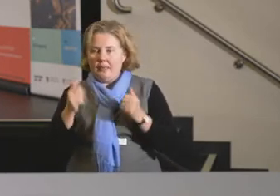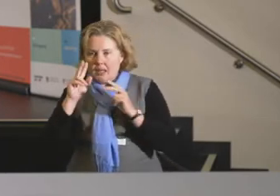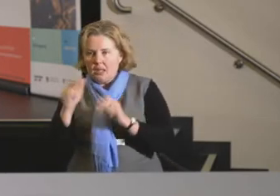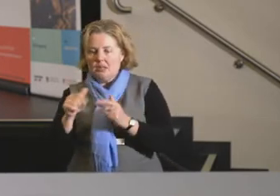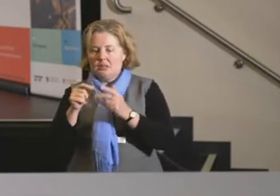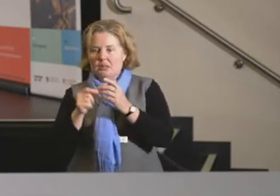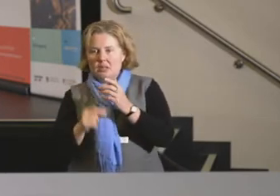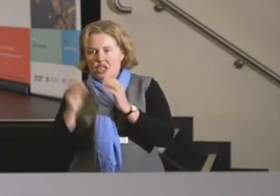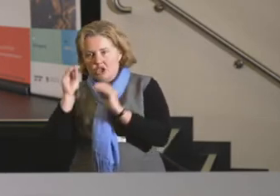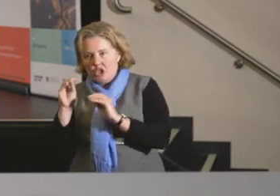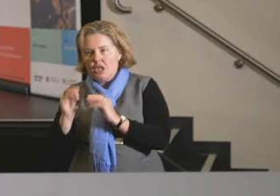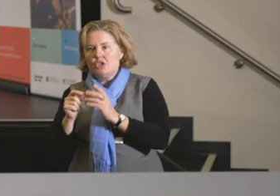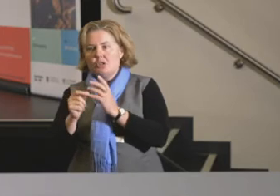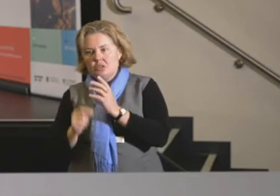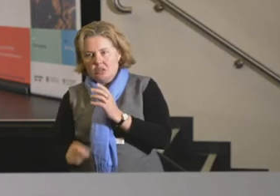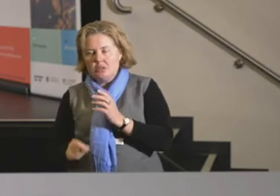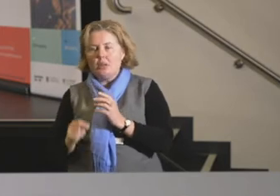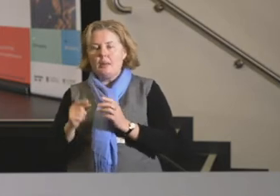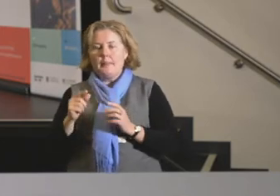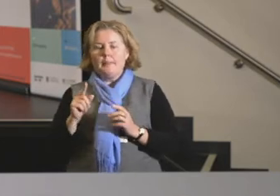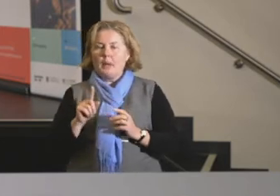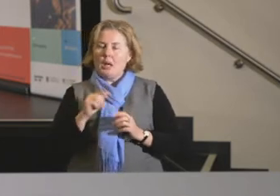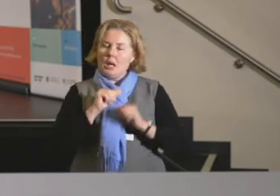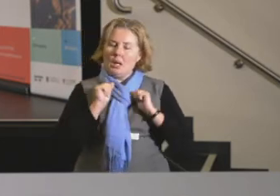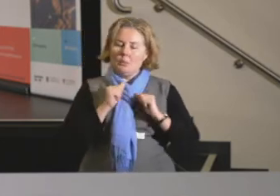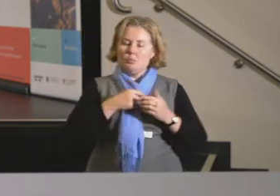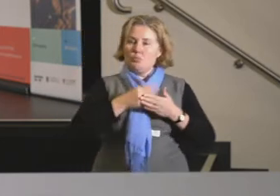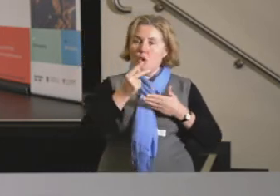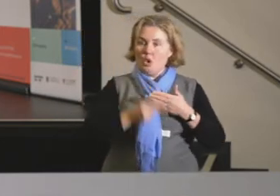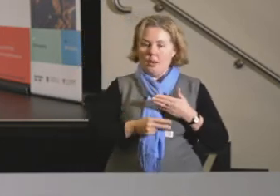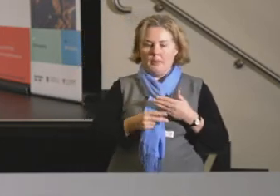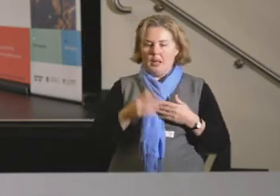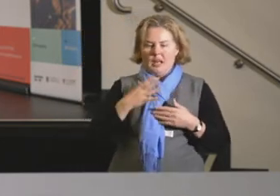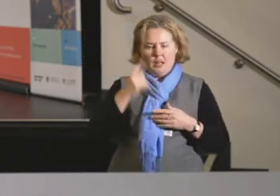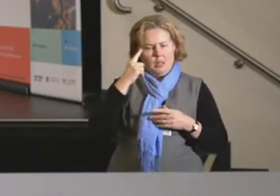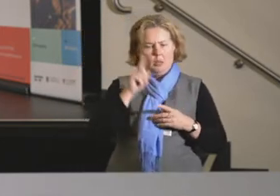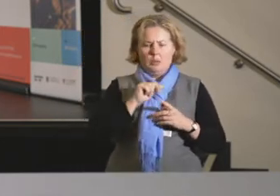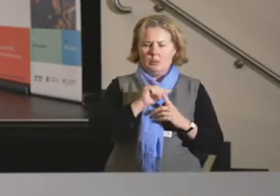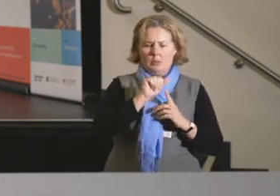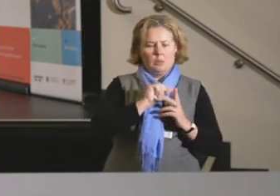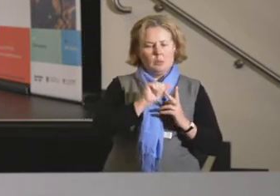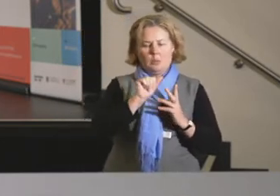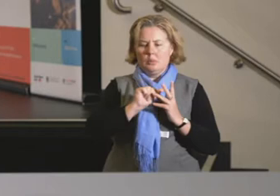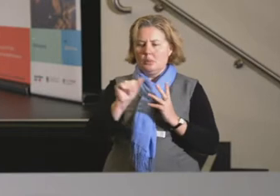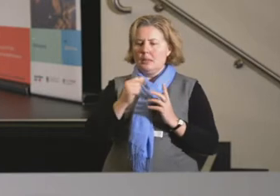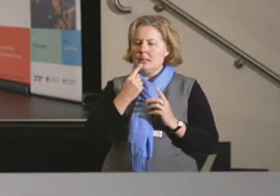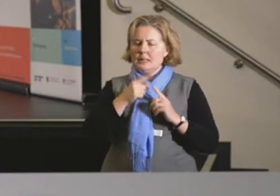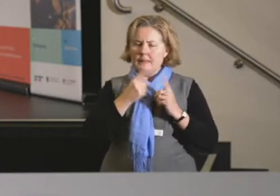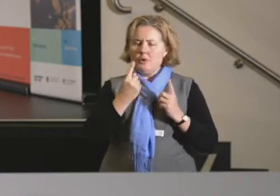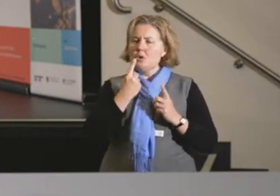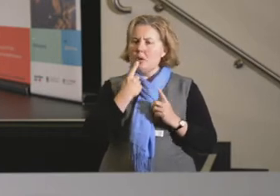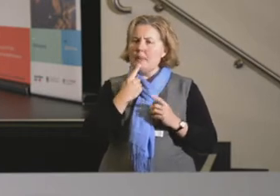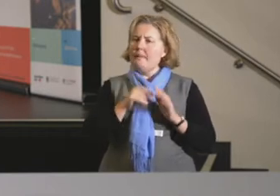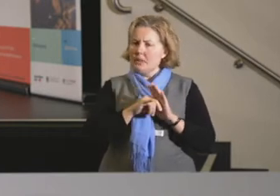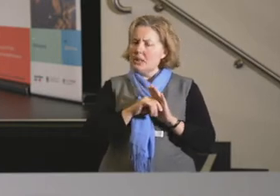programs to be sufficiently embracing all the different kinds of identities. We need to address that acute need right now. But at the same